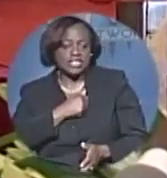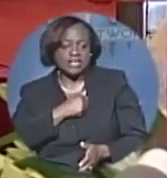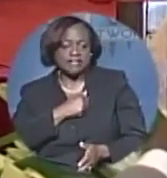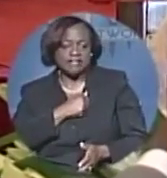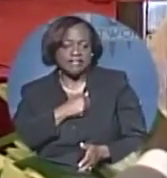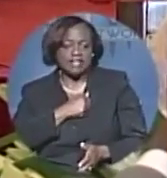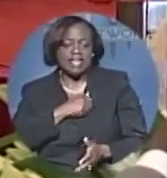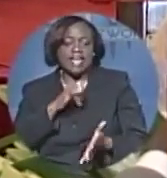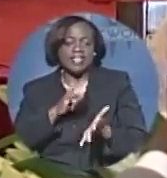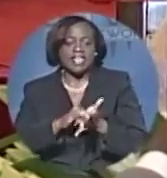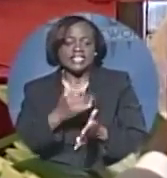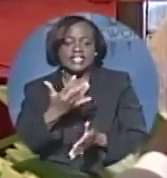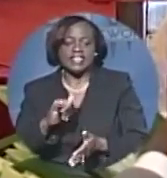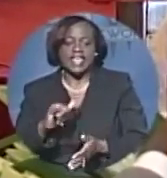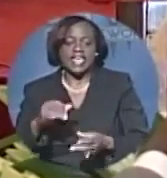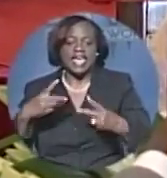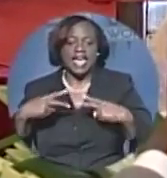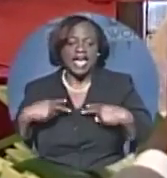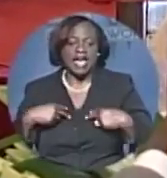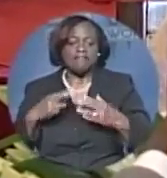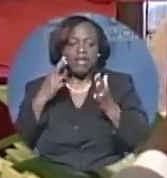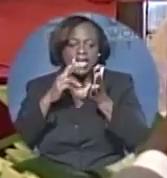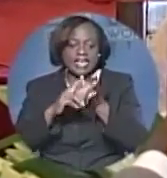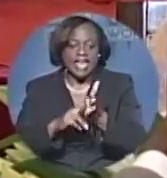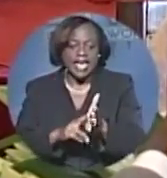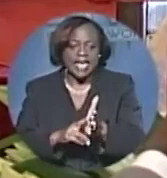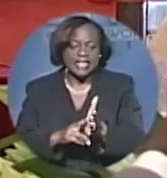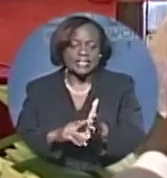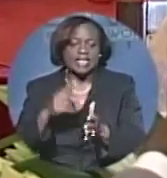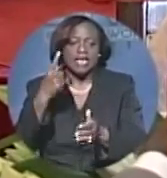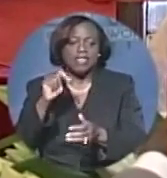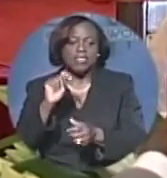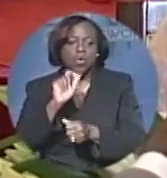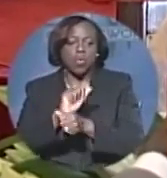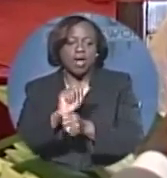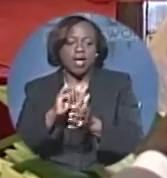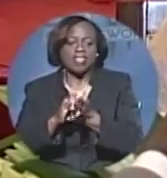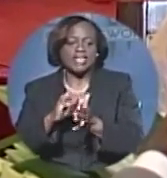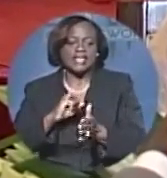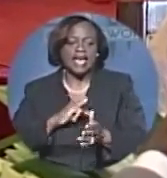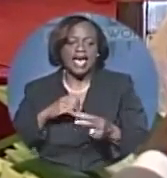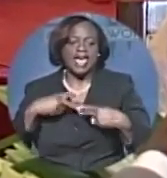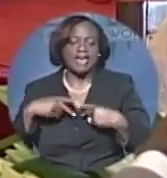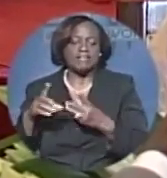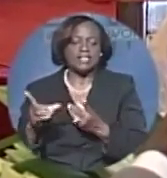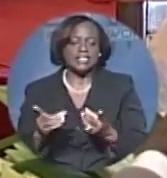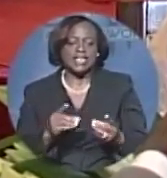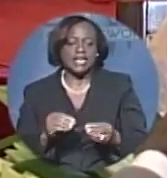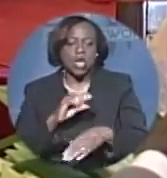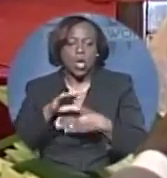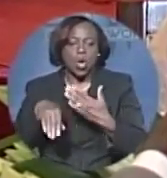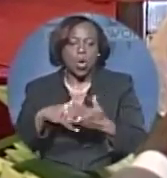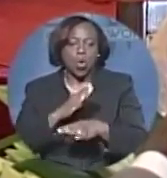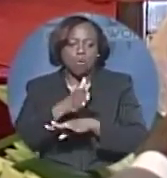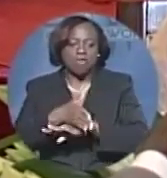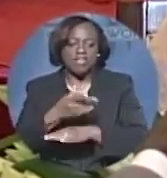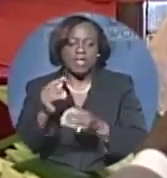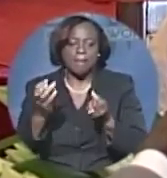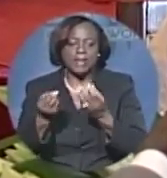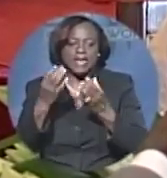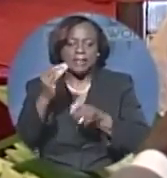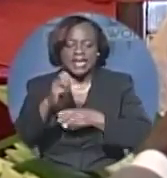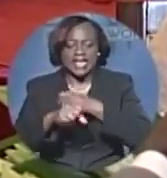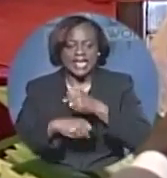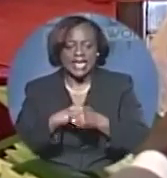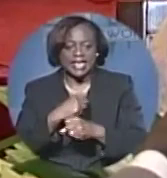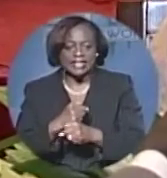have recognized the work that I've done over the many, many years. And I only wish that there would be others